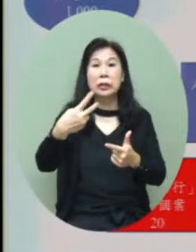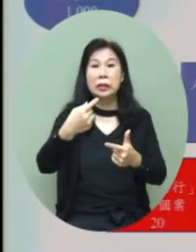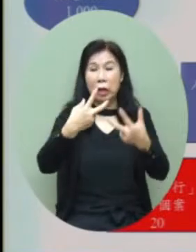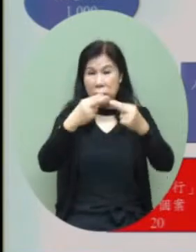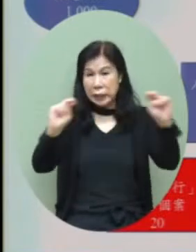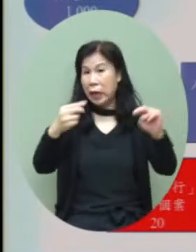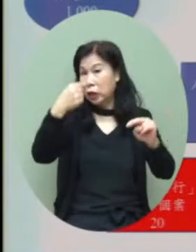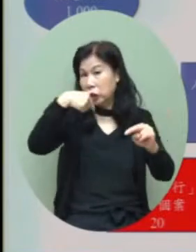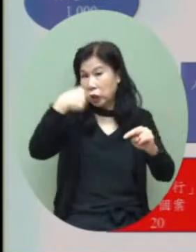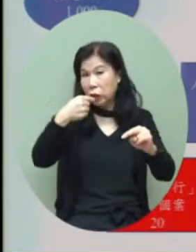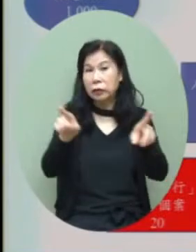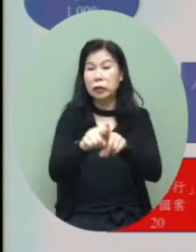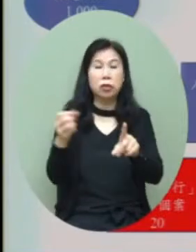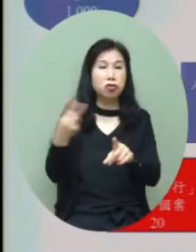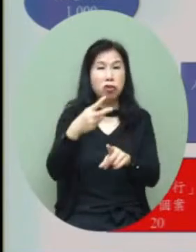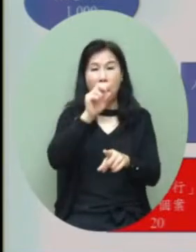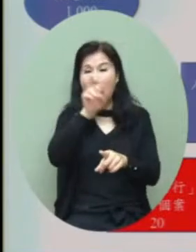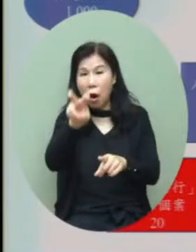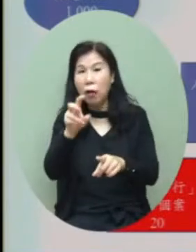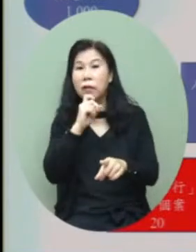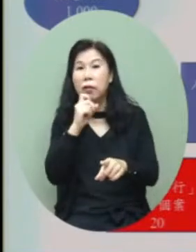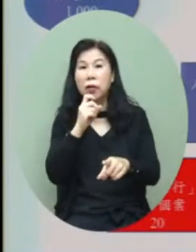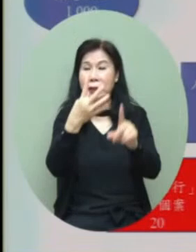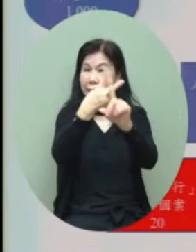quarantine hotel is reduced to 2%.